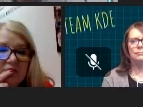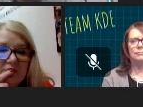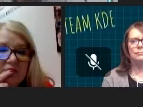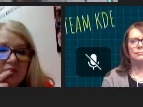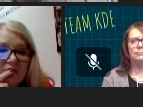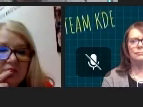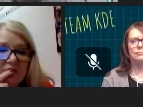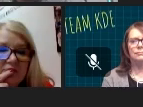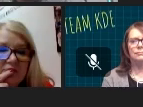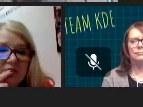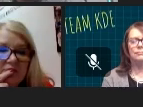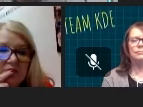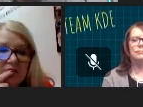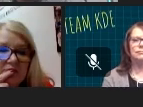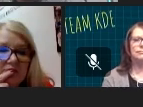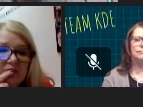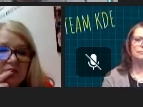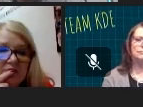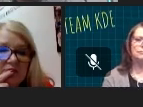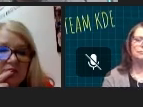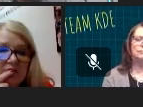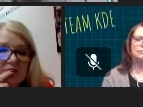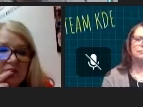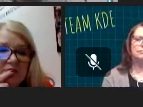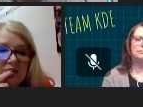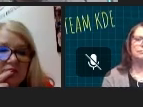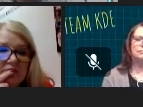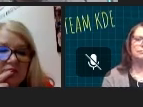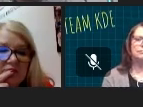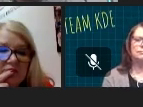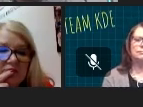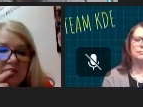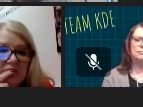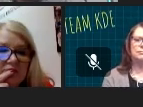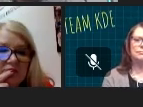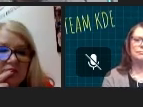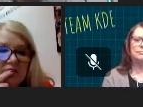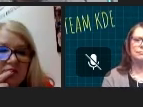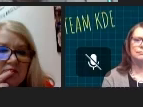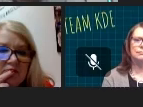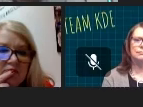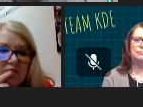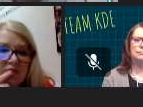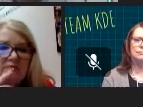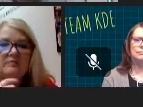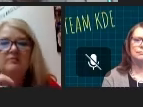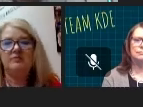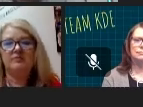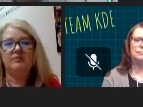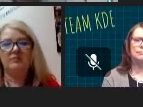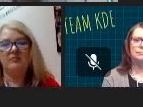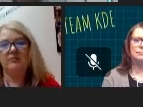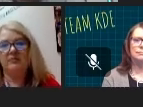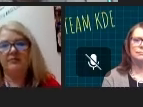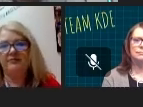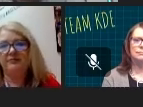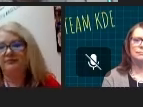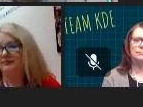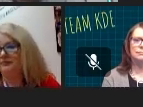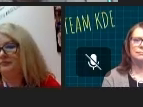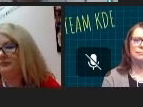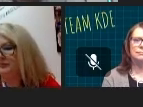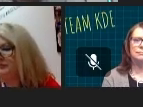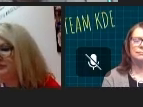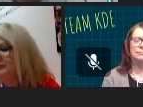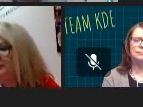field teachers. So it gives you that information. And, we are merging to a new system, the Kentucky Educator Credential System, or